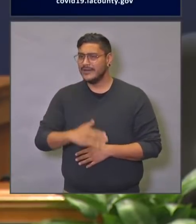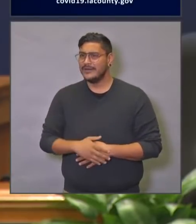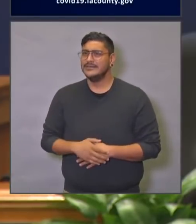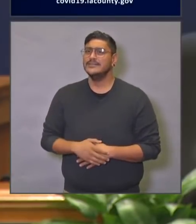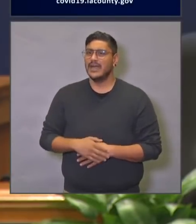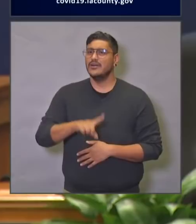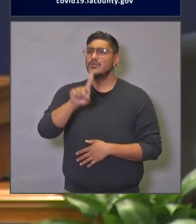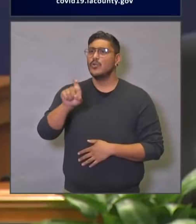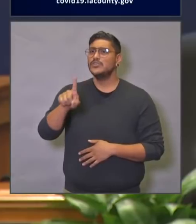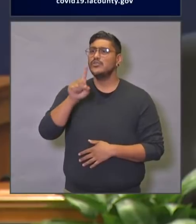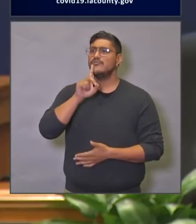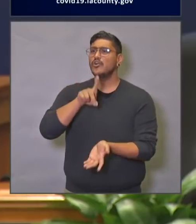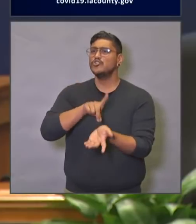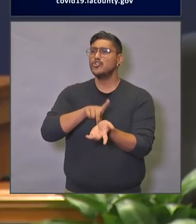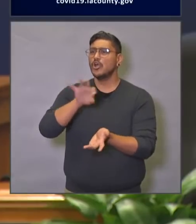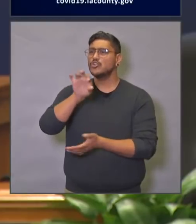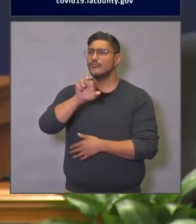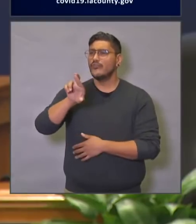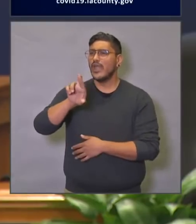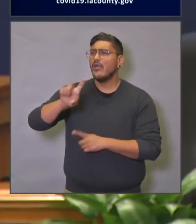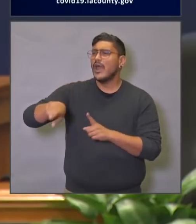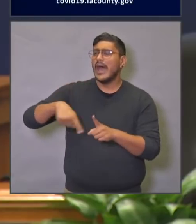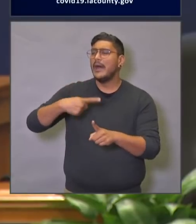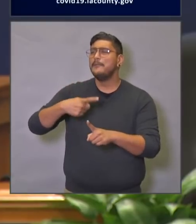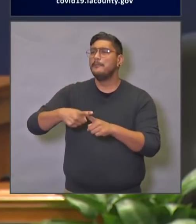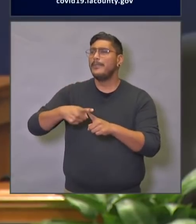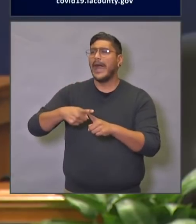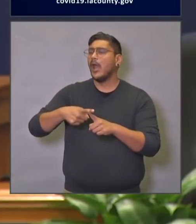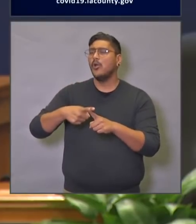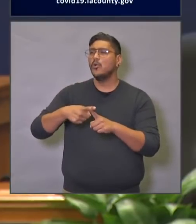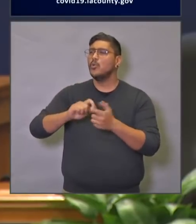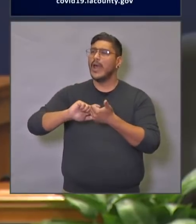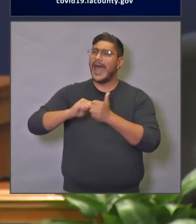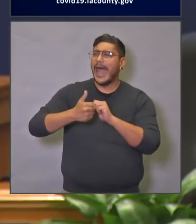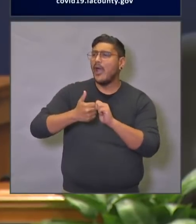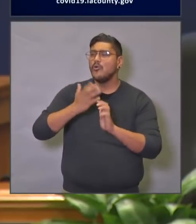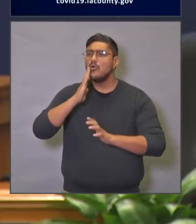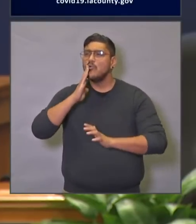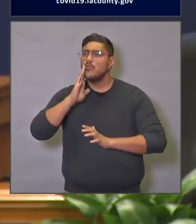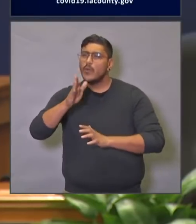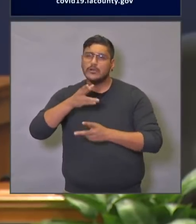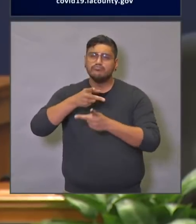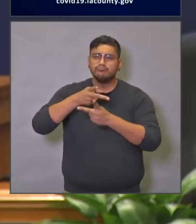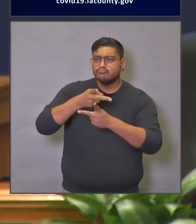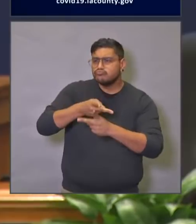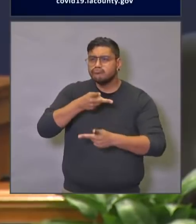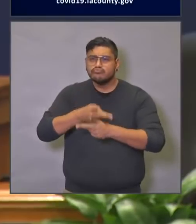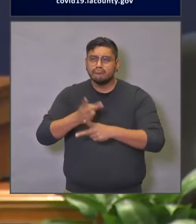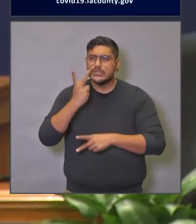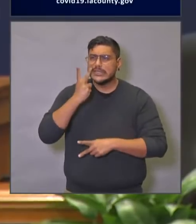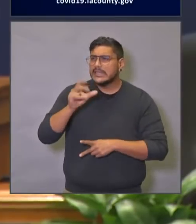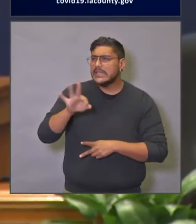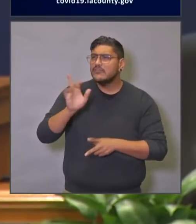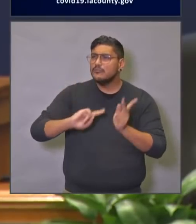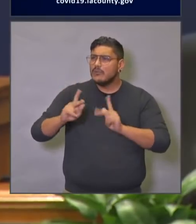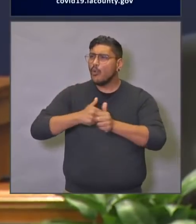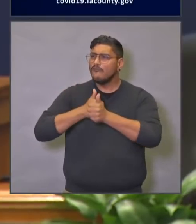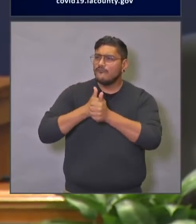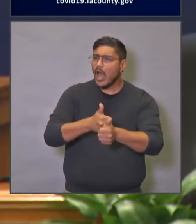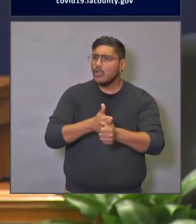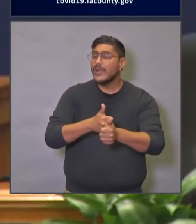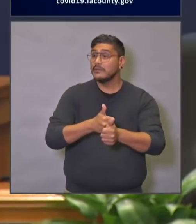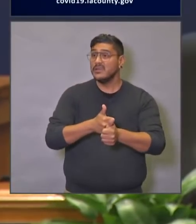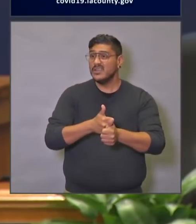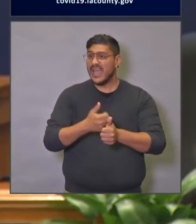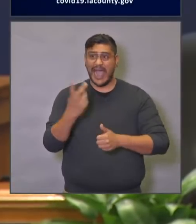I had a question for Dr. Ferrer about enforcement of the county's health orders. Supervisor Solis encouraged employees to report